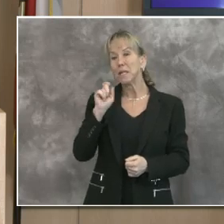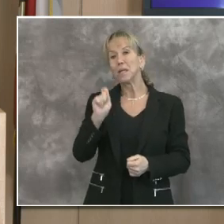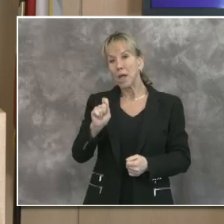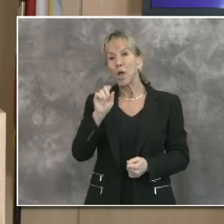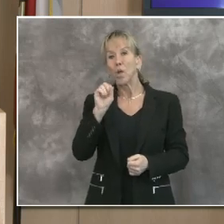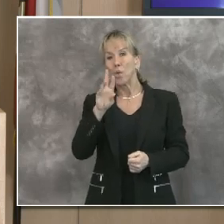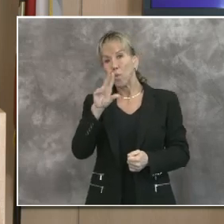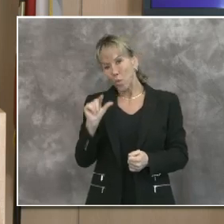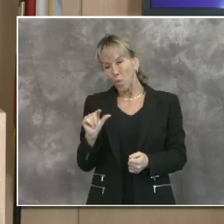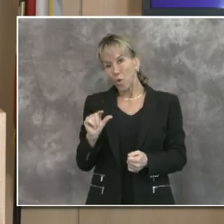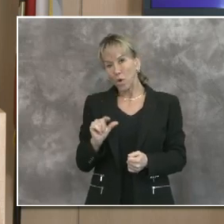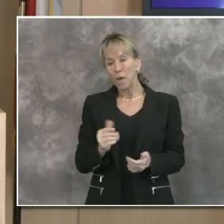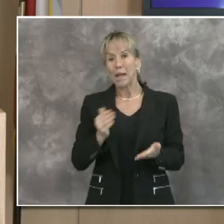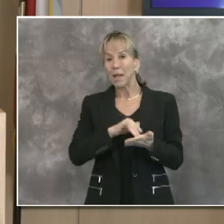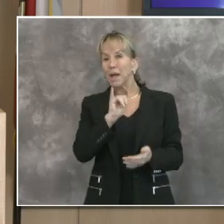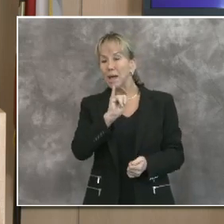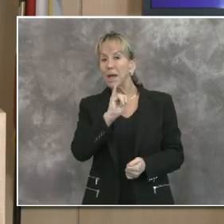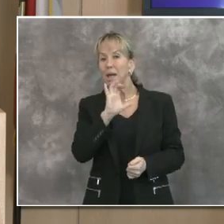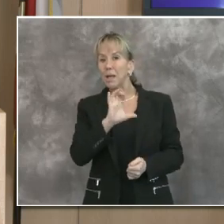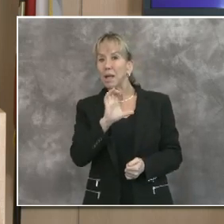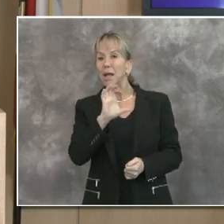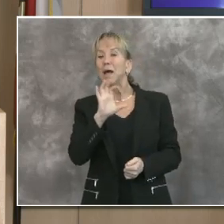icfdn.org. Again, that's